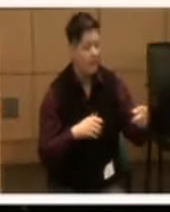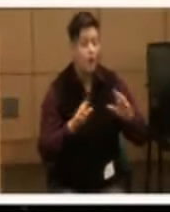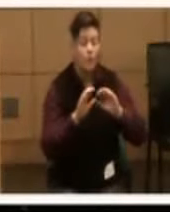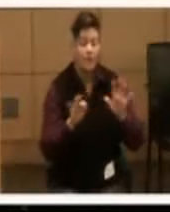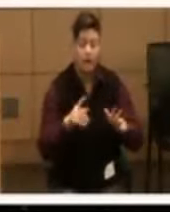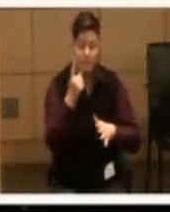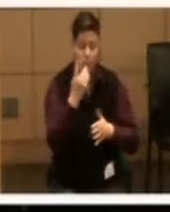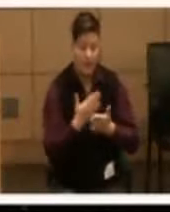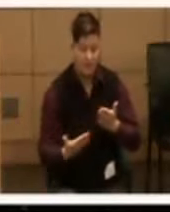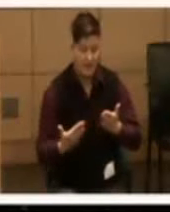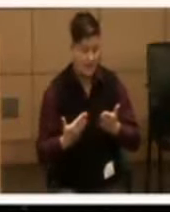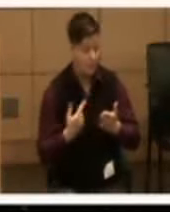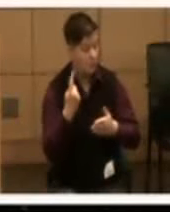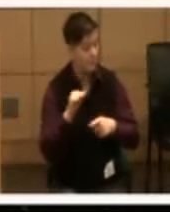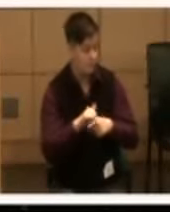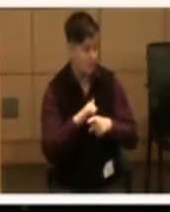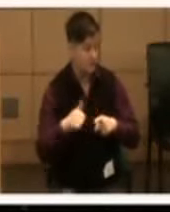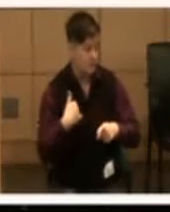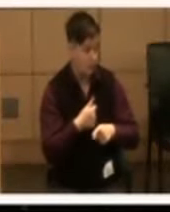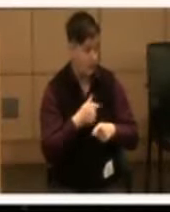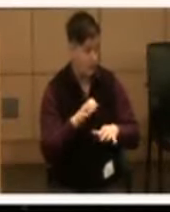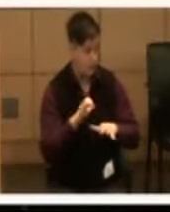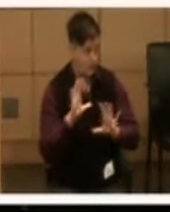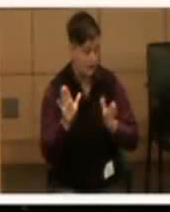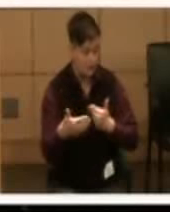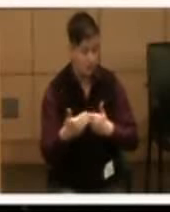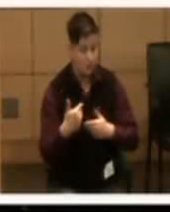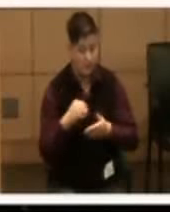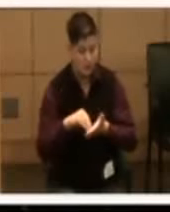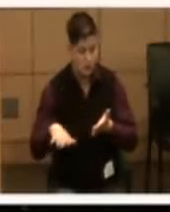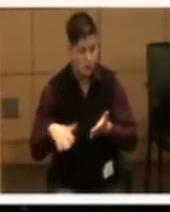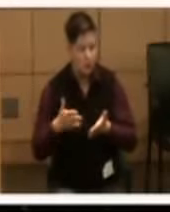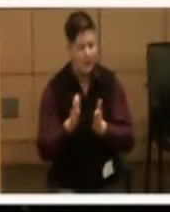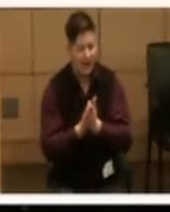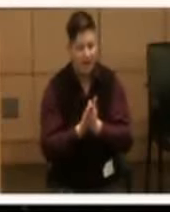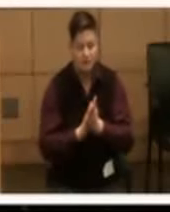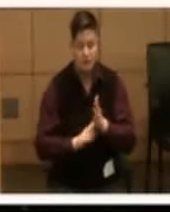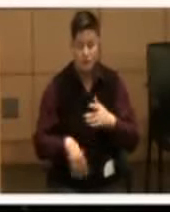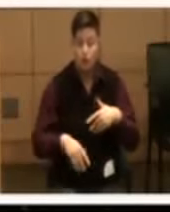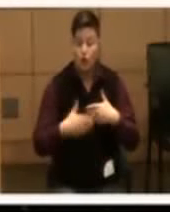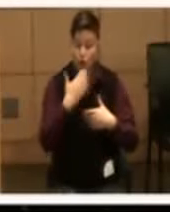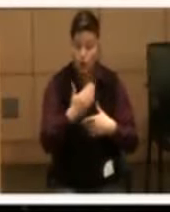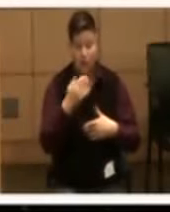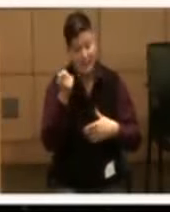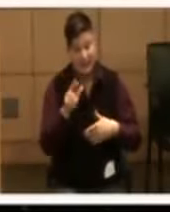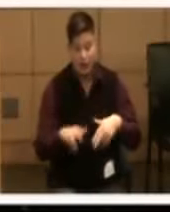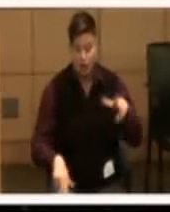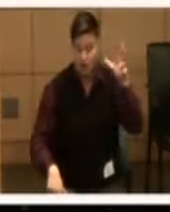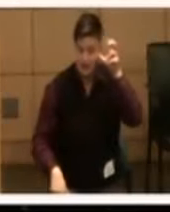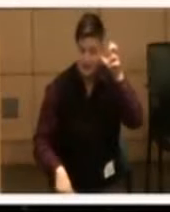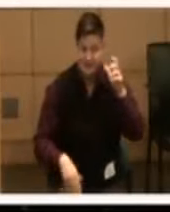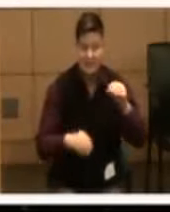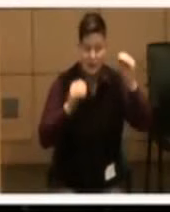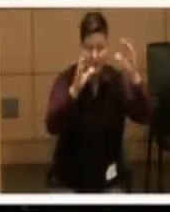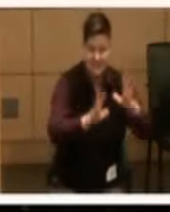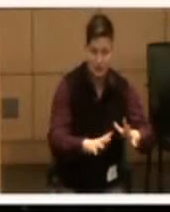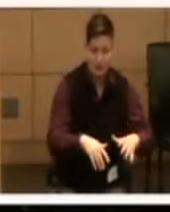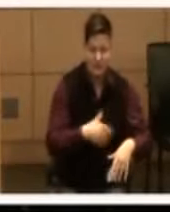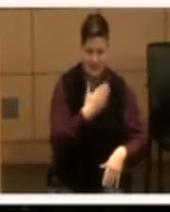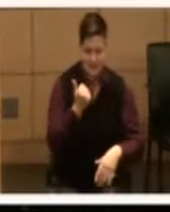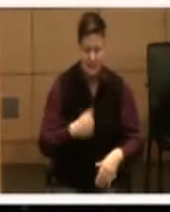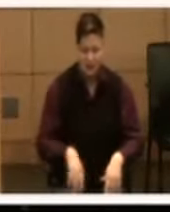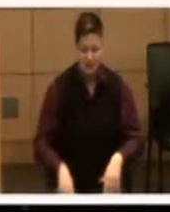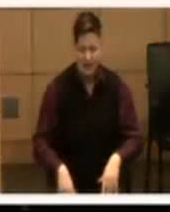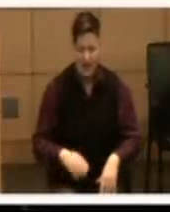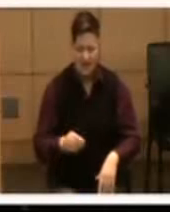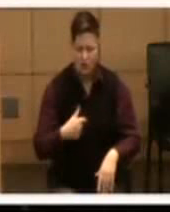in a classroom with a student is suggest that they sit with their better ear to the teacher. Your results seem to show the opposite of that, and it frightened me a